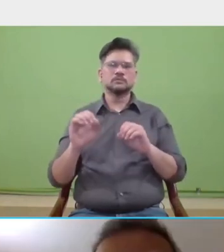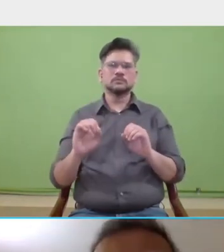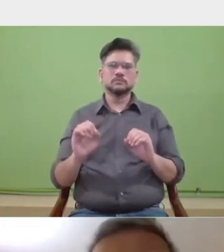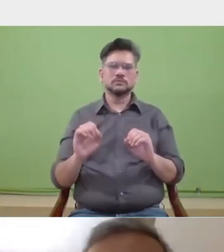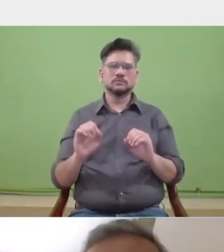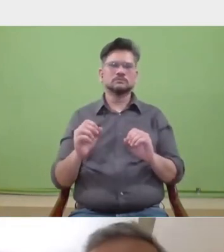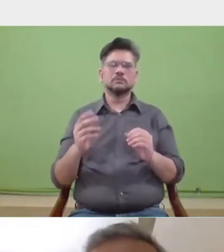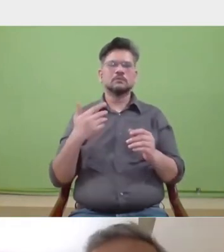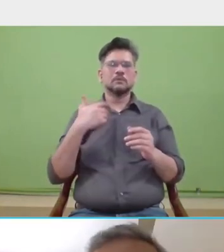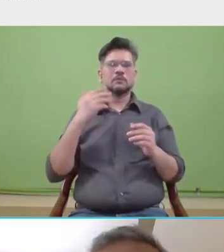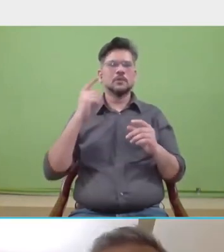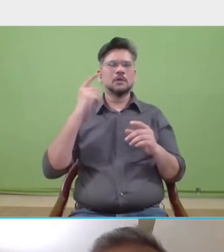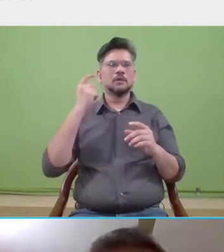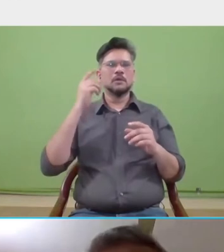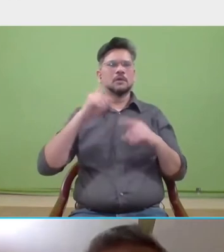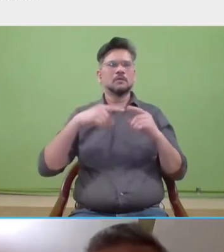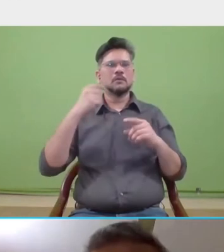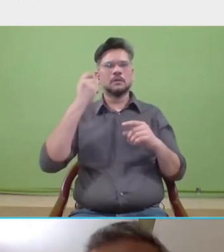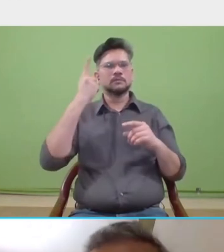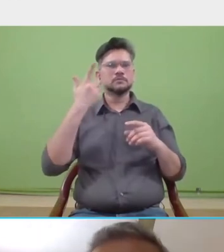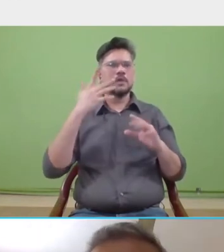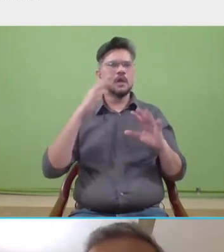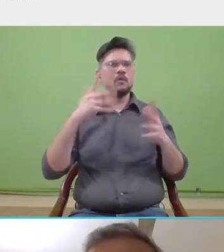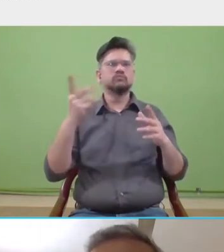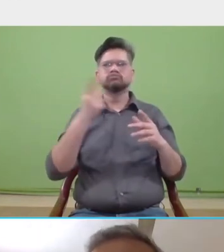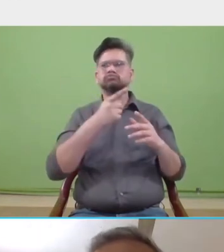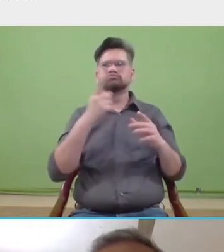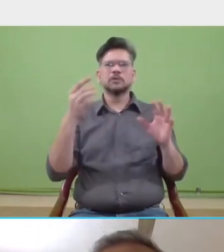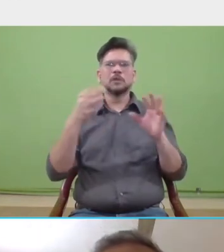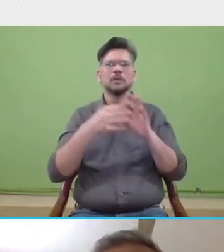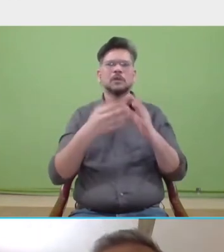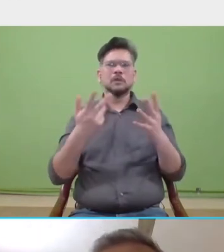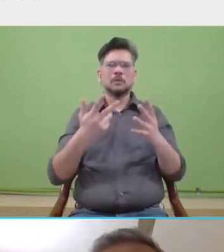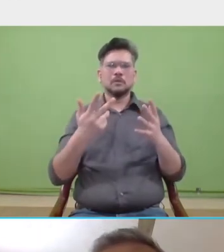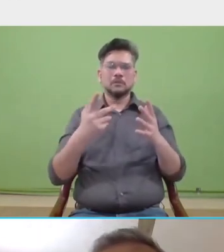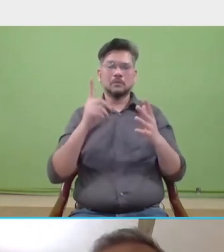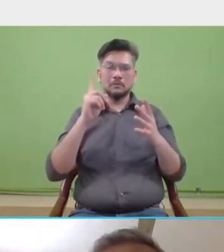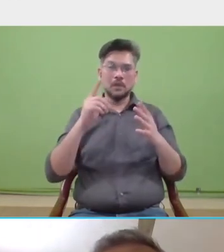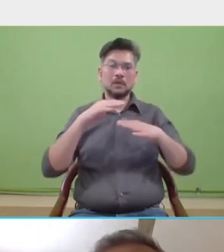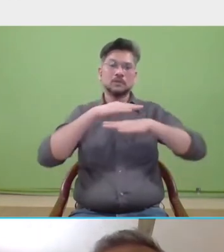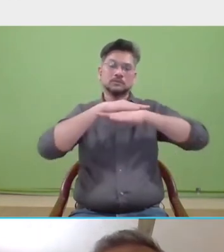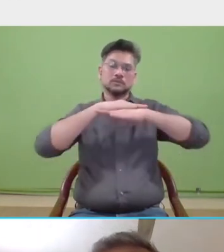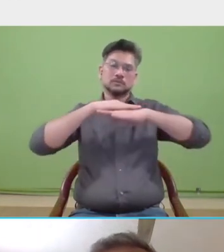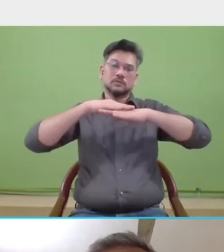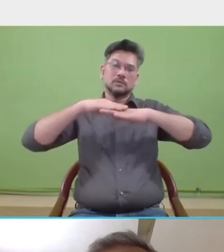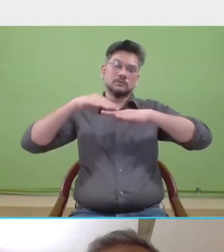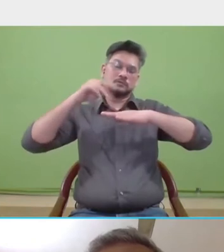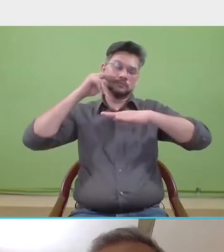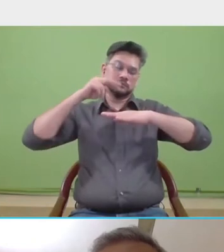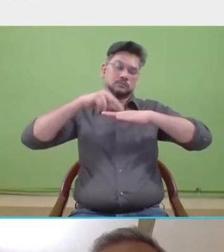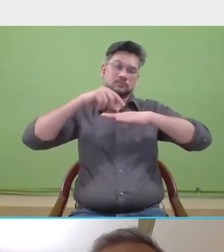so on surface languages seem to be quite different and this is uh the the